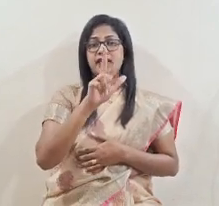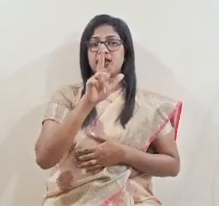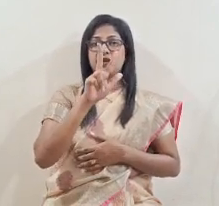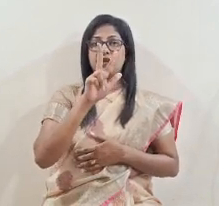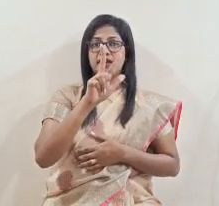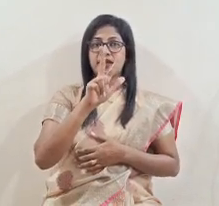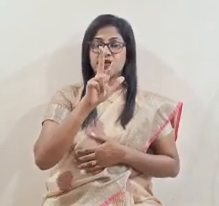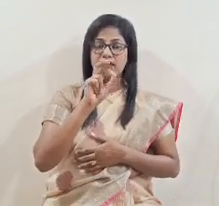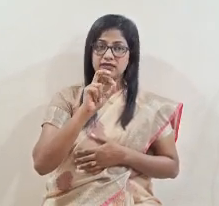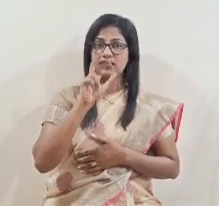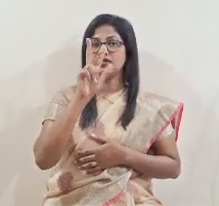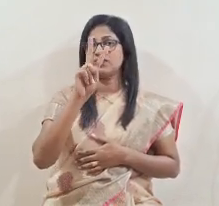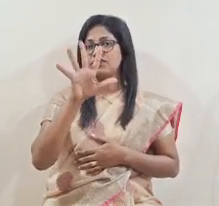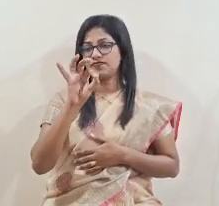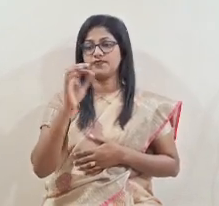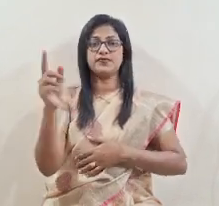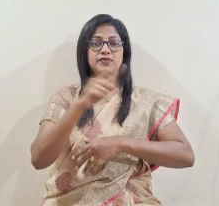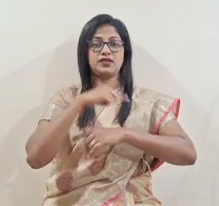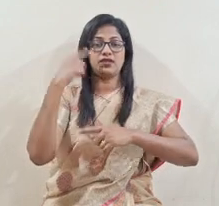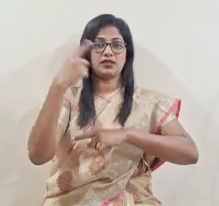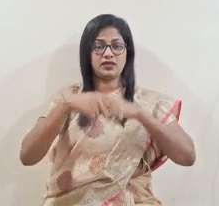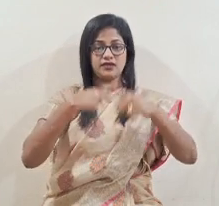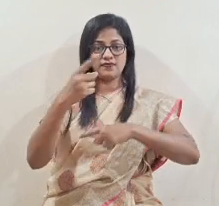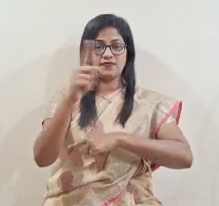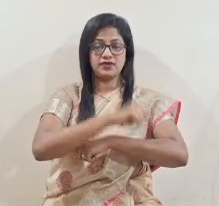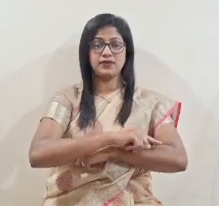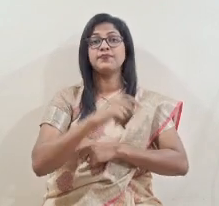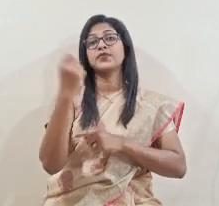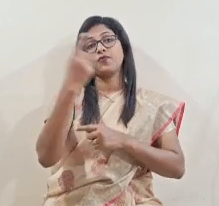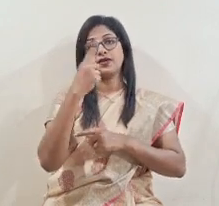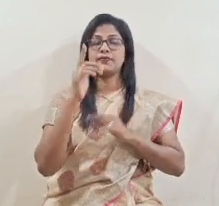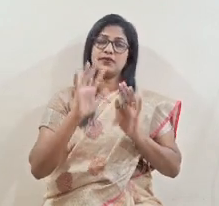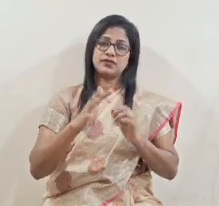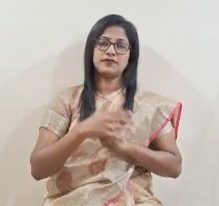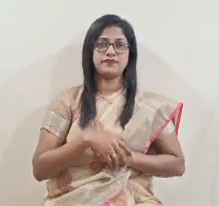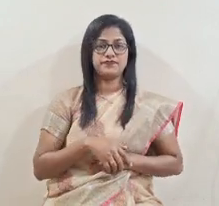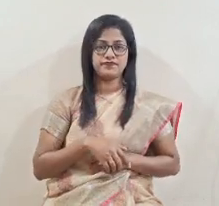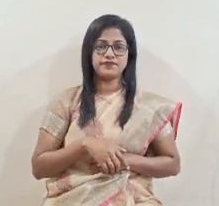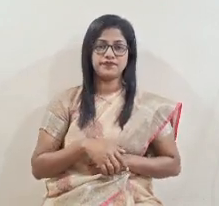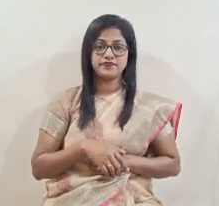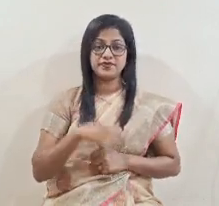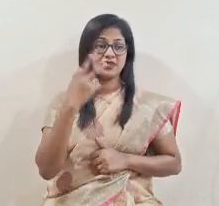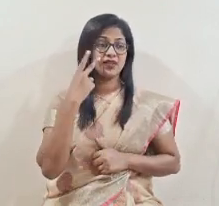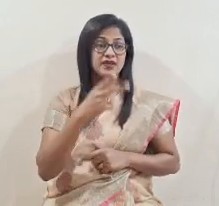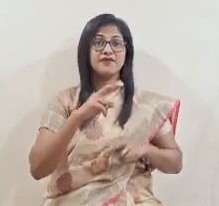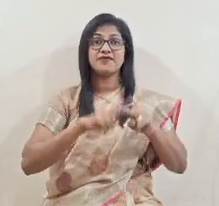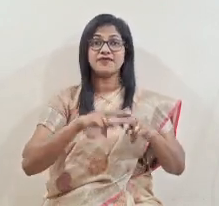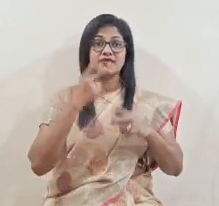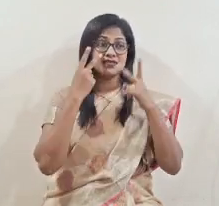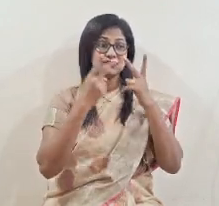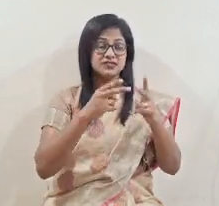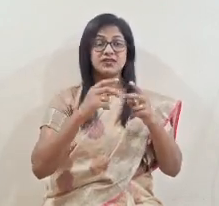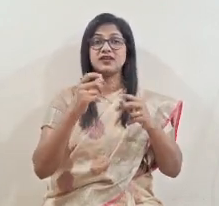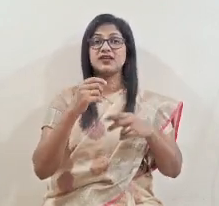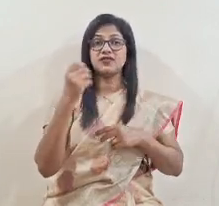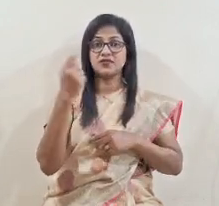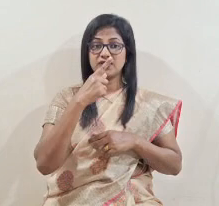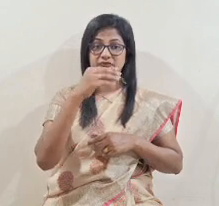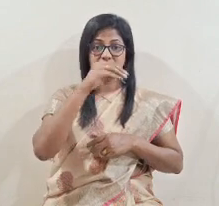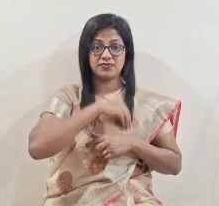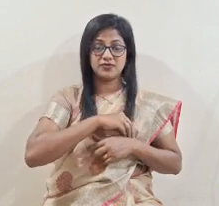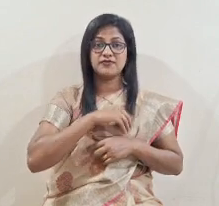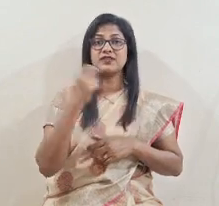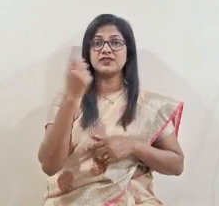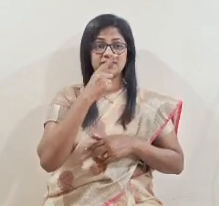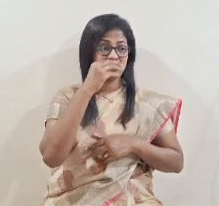that they incur. So if we monthly. So if we look at the profit that they make monthly, this